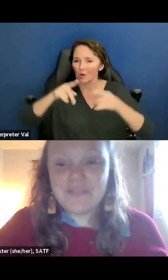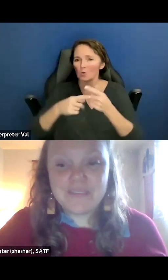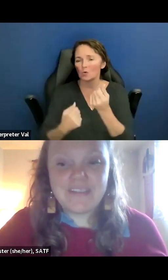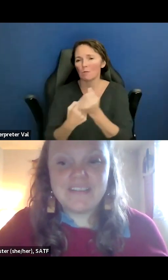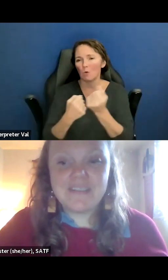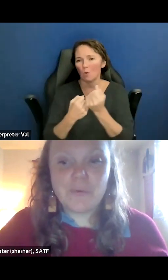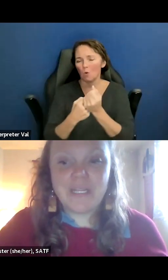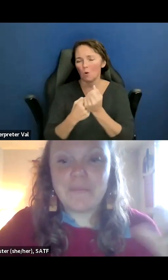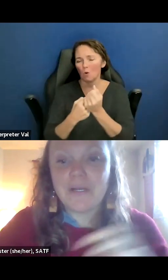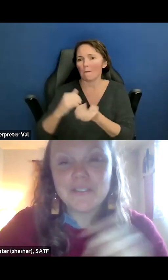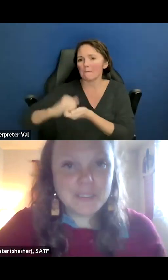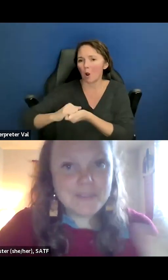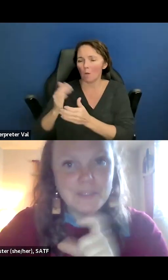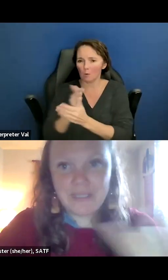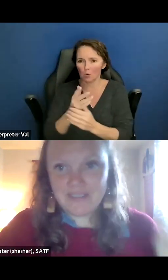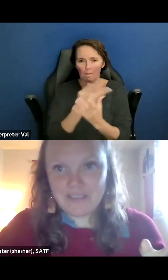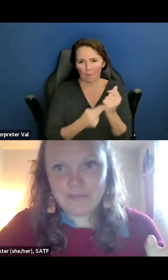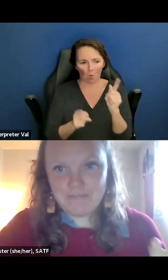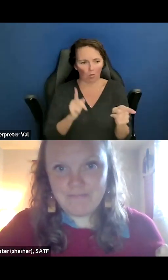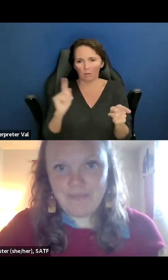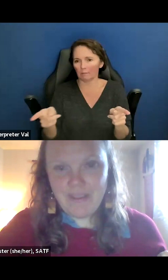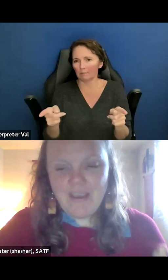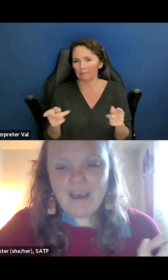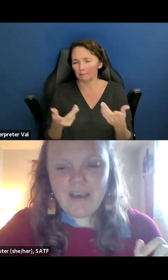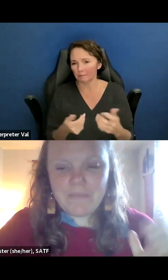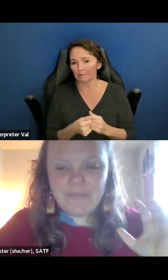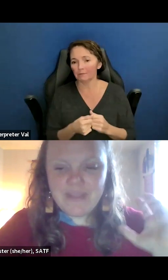webinar is focused on supporting partnerships between the two.